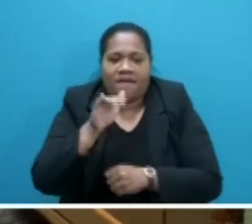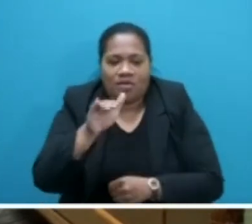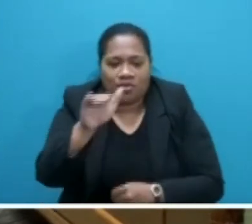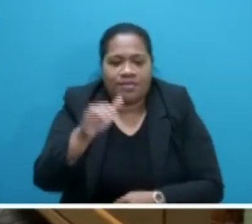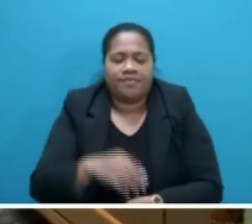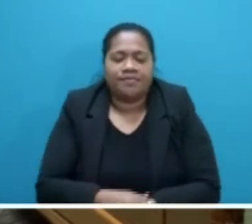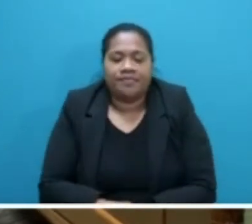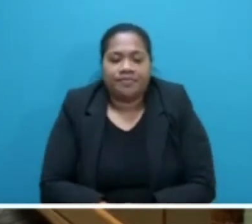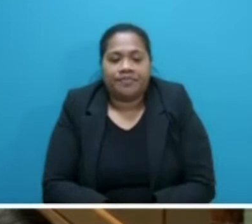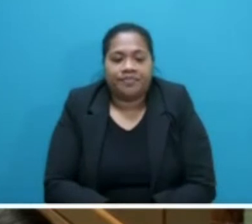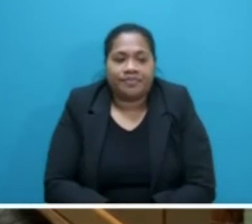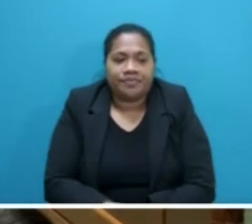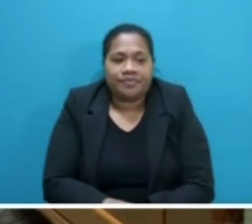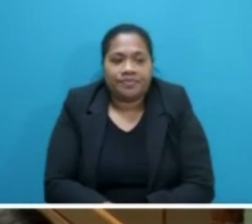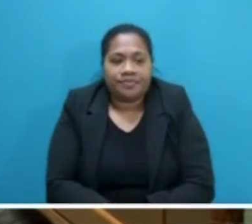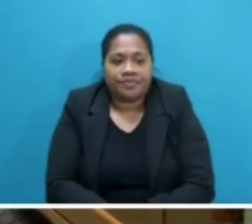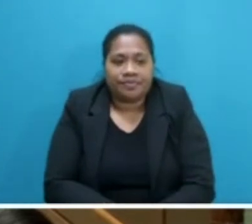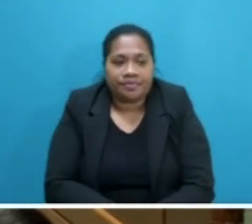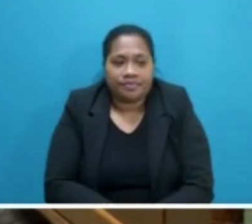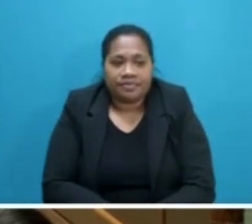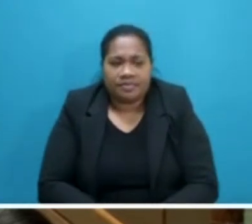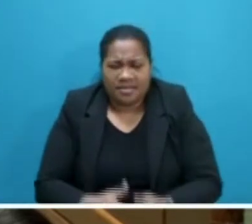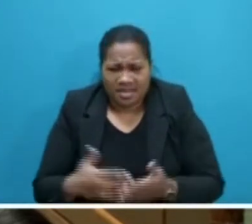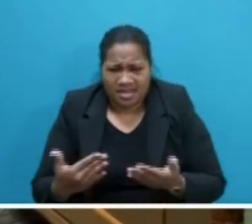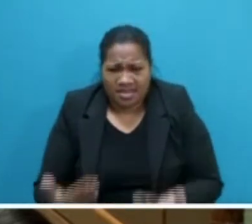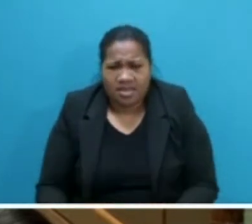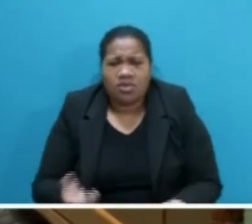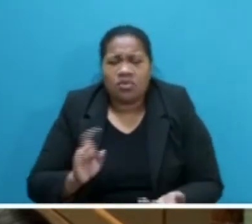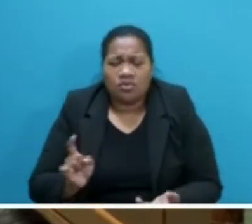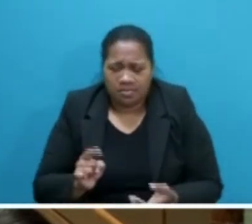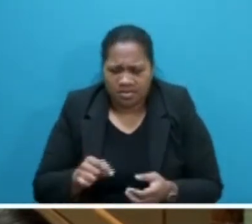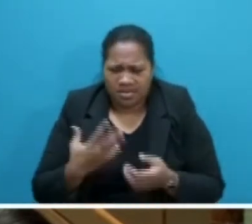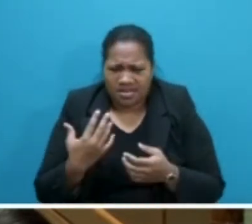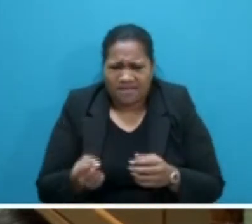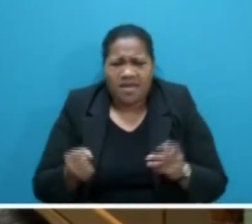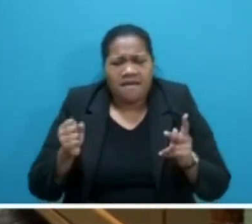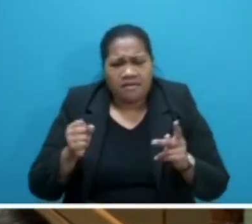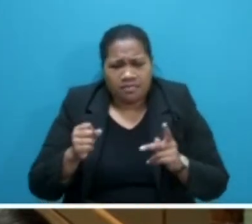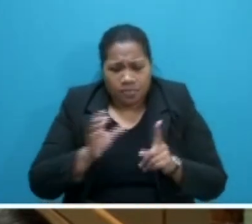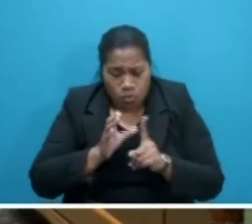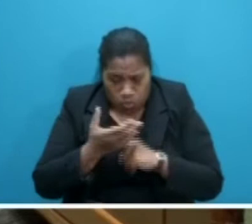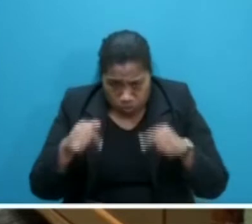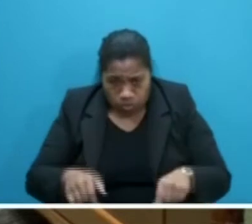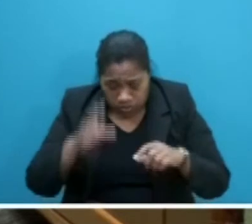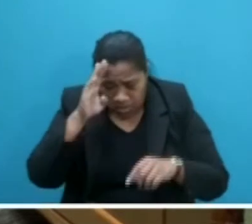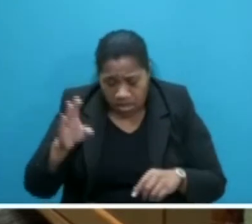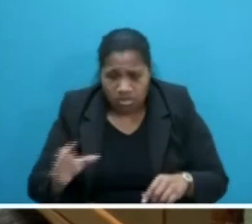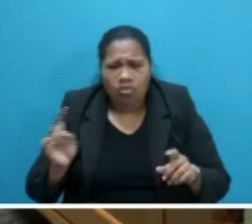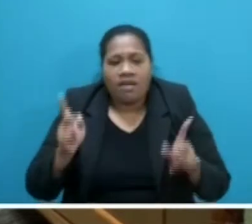women in this country has long been stifled by a deadly culture of fiscal violence and gender-based